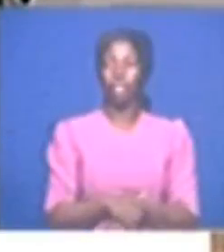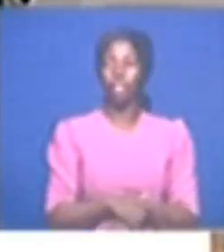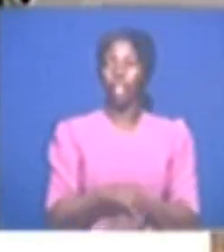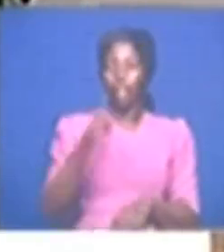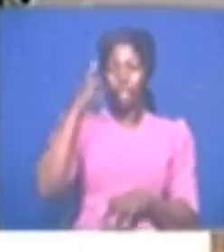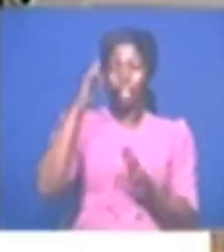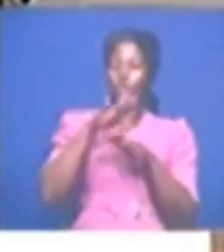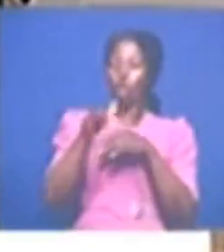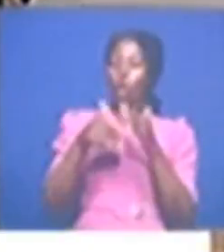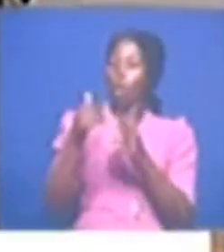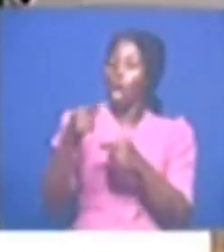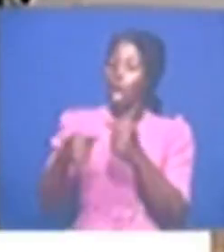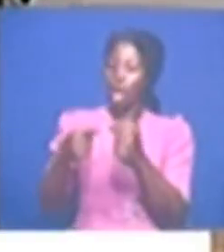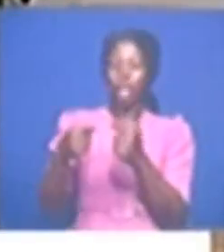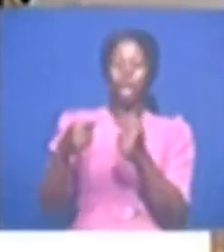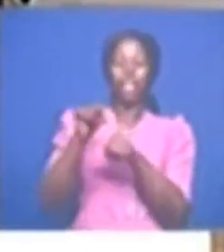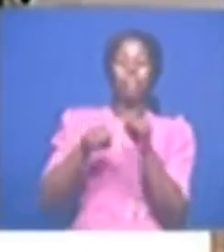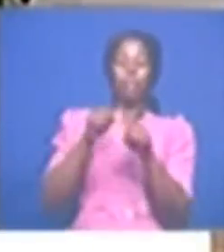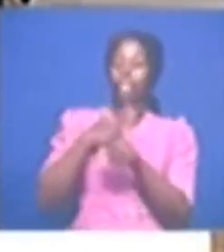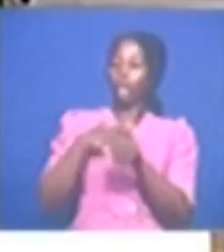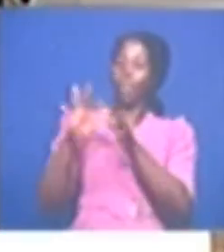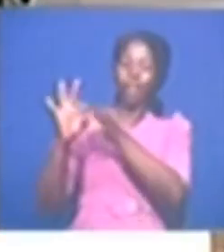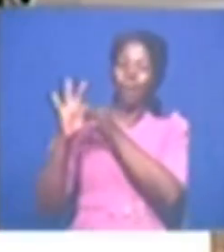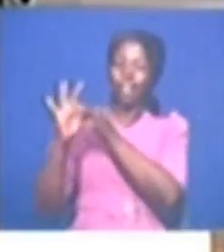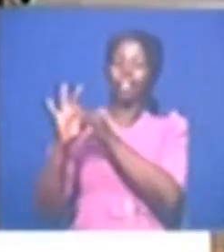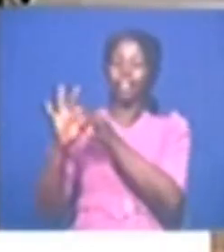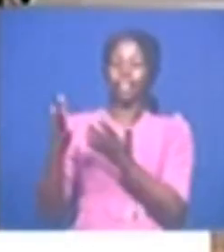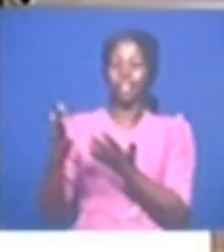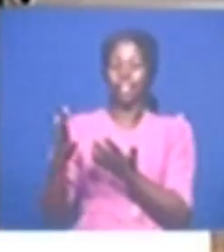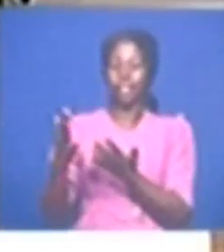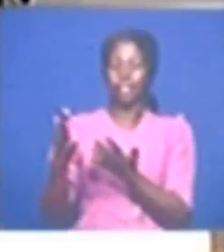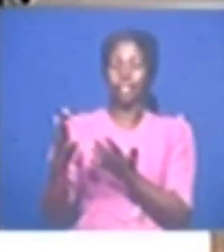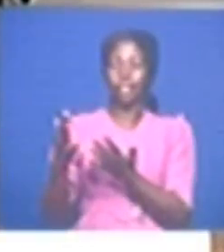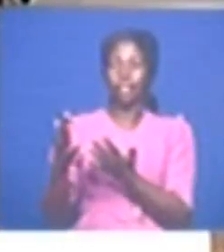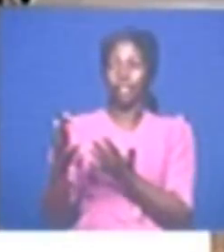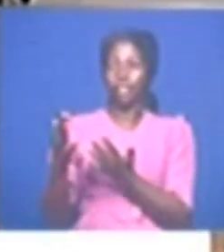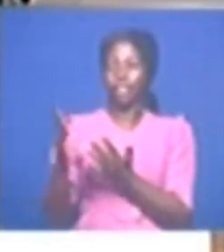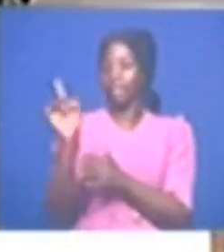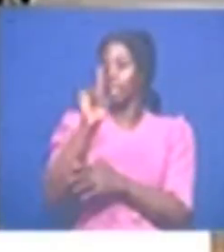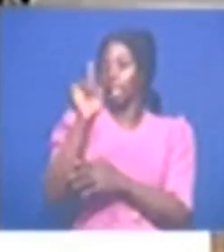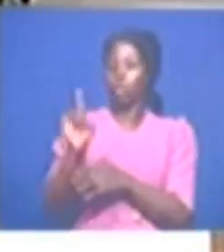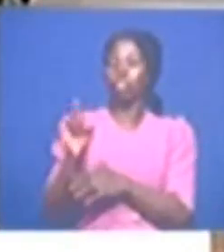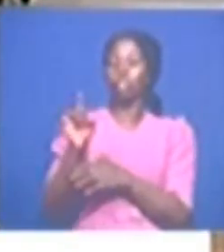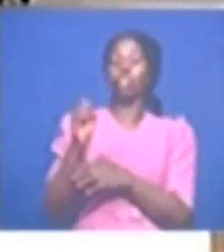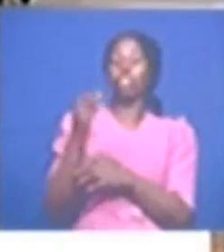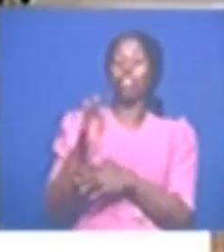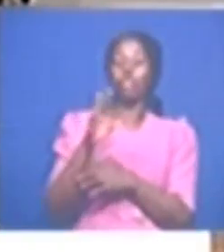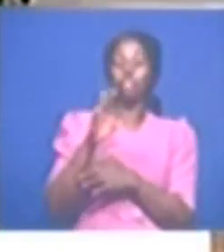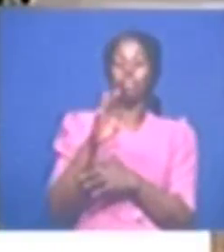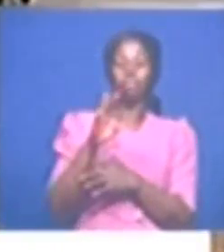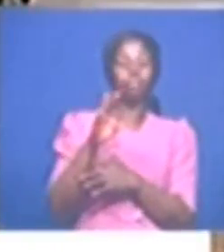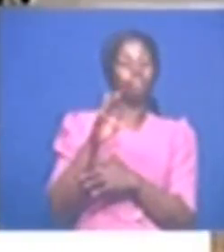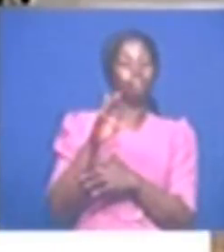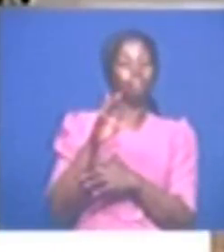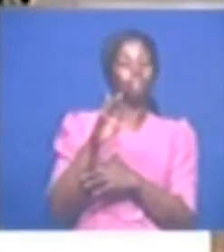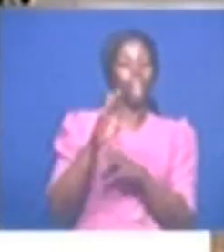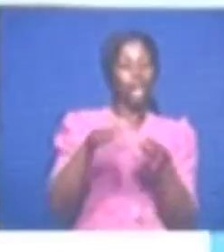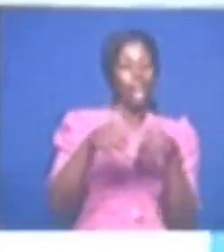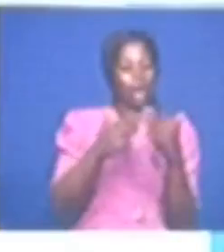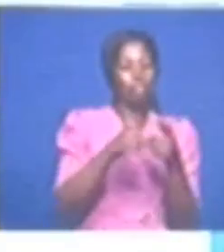culture. How do we culture ourselves? And the question of the mode of production and